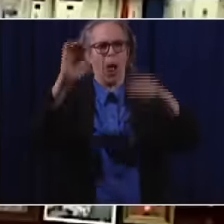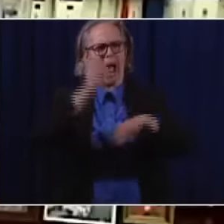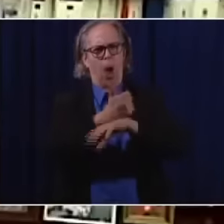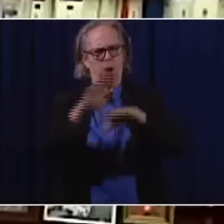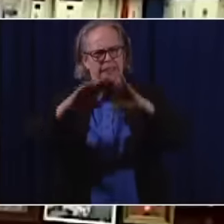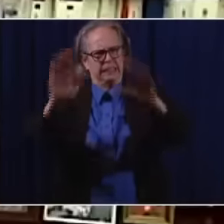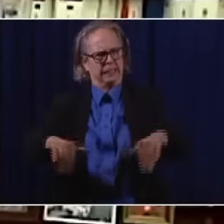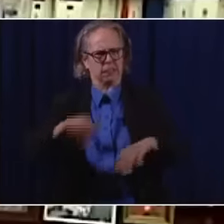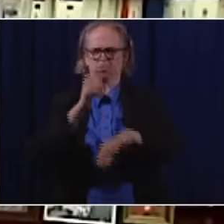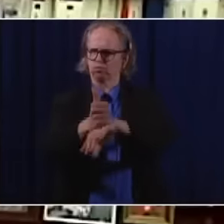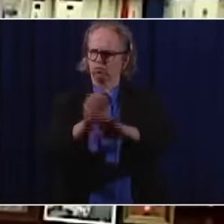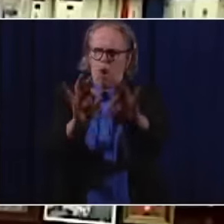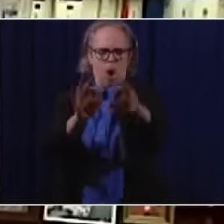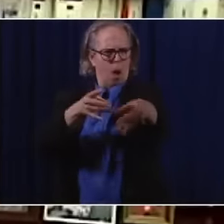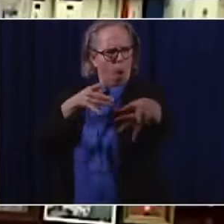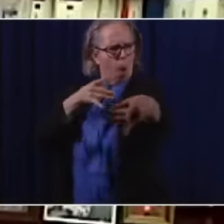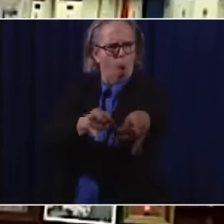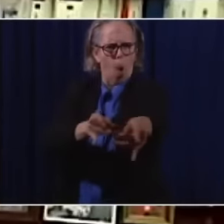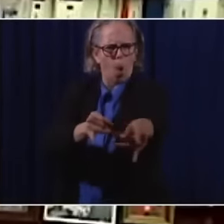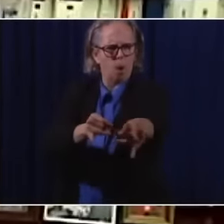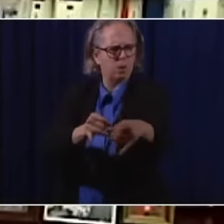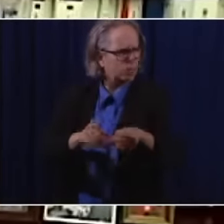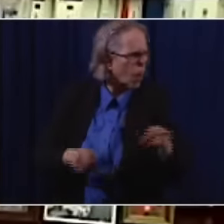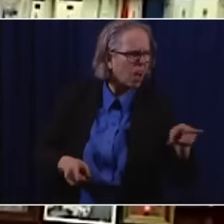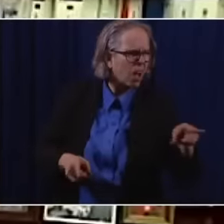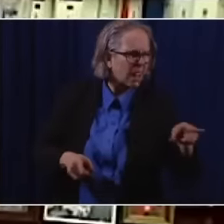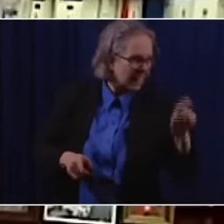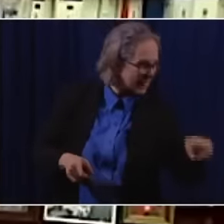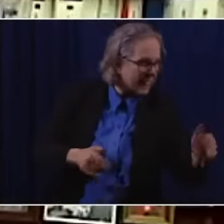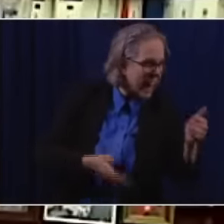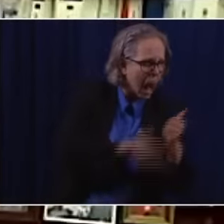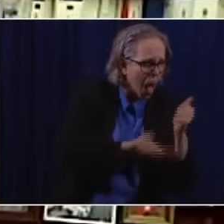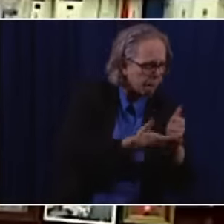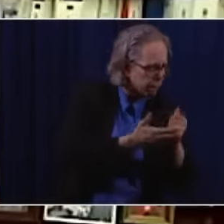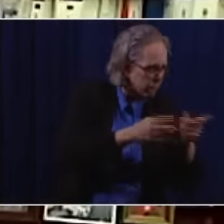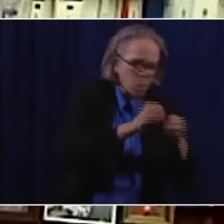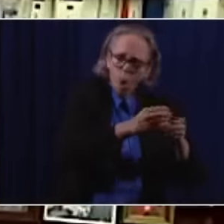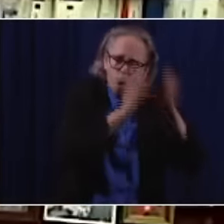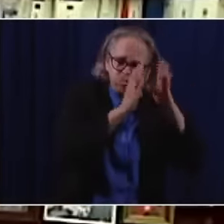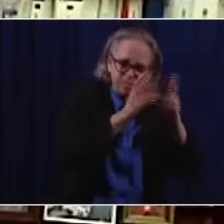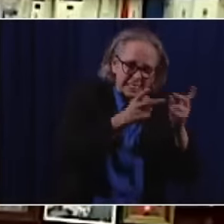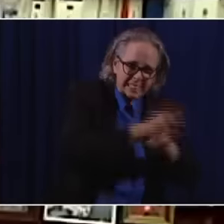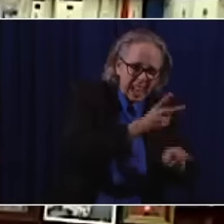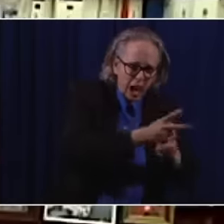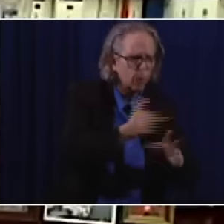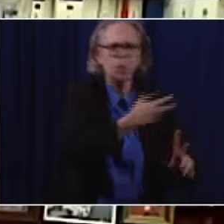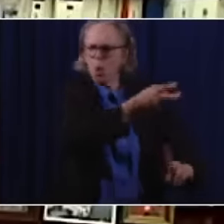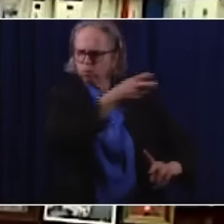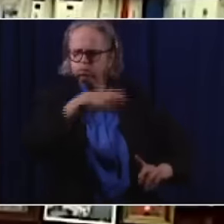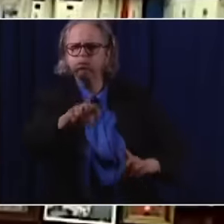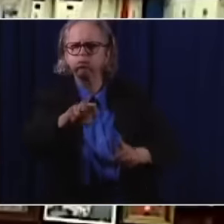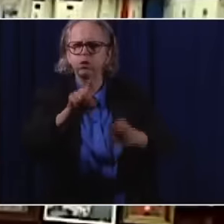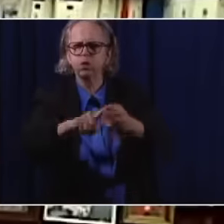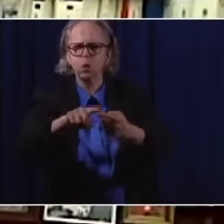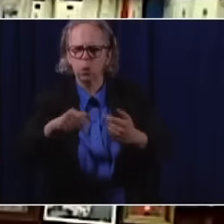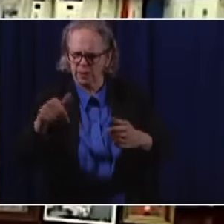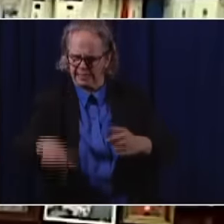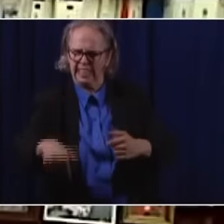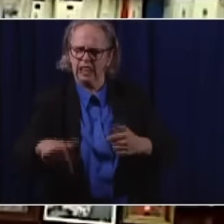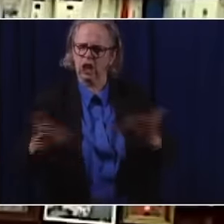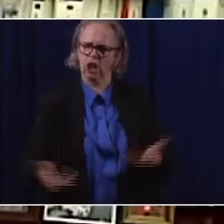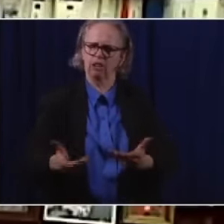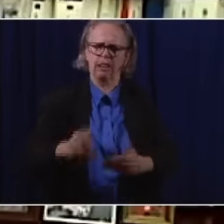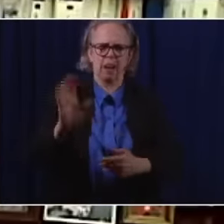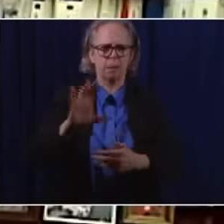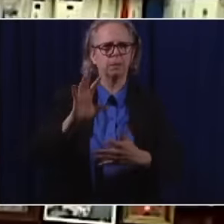who does become sick at their local facility. But obviously, we're here as a backup, as a hospital for